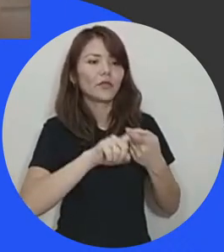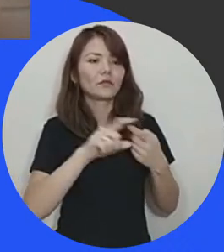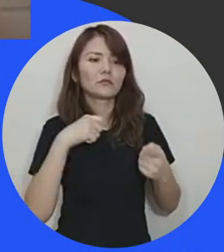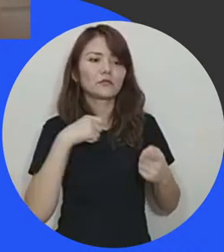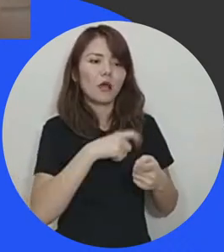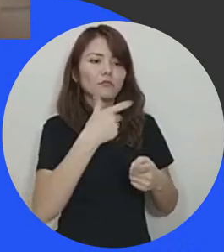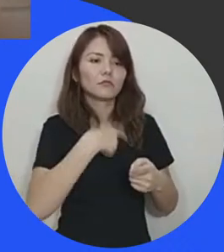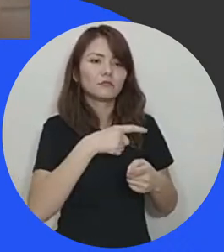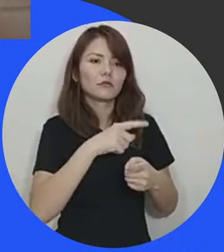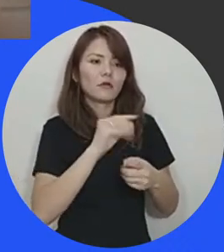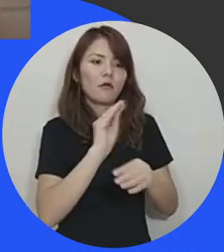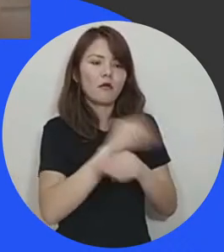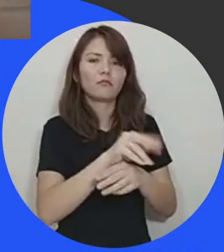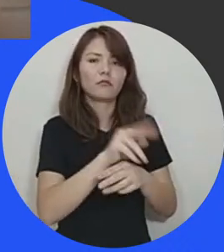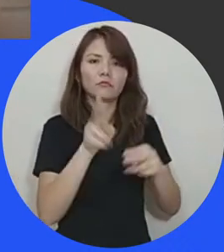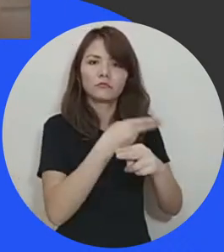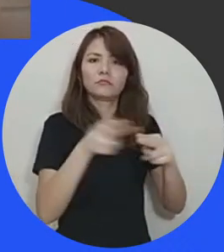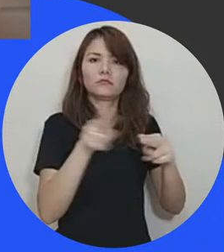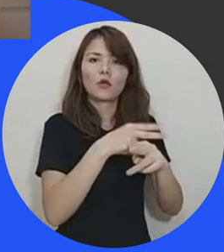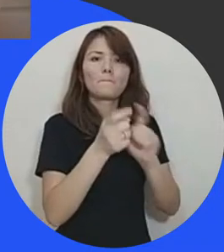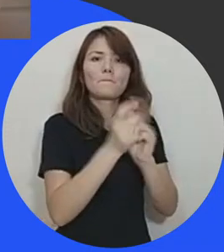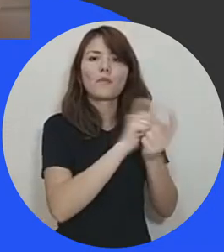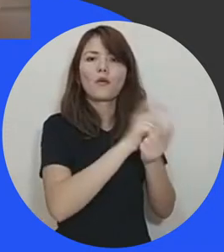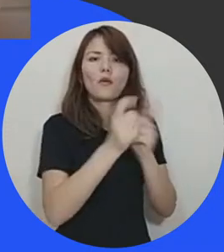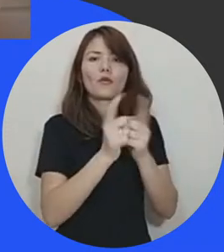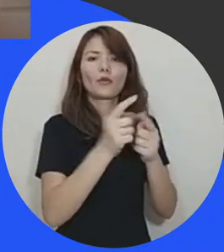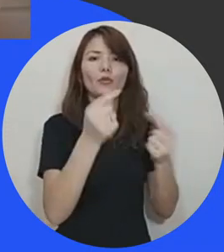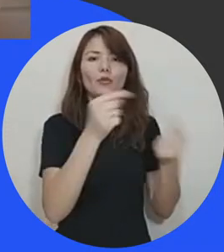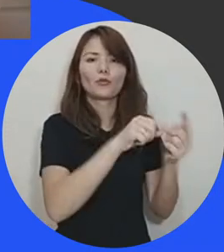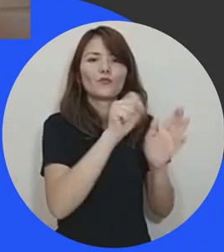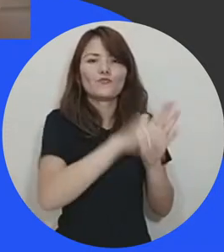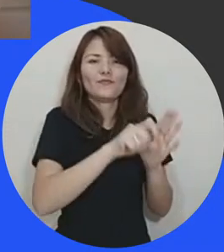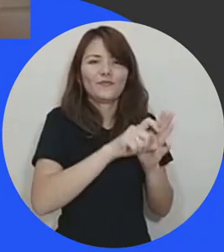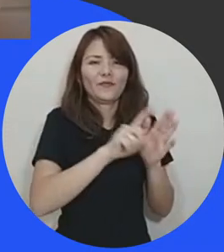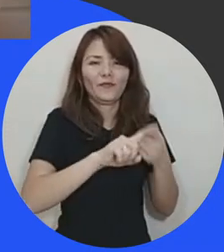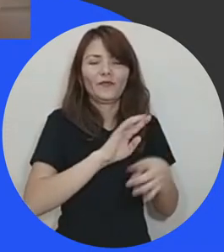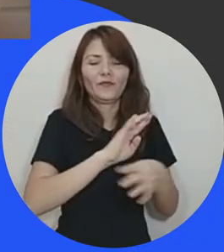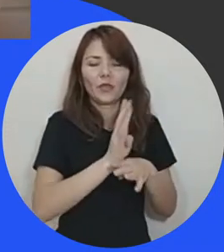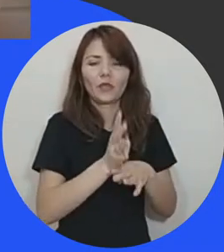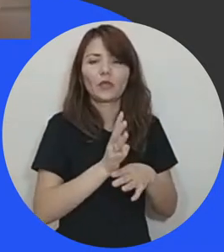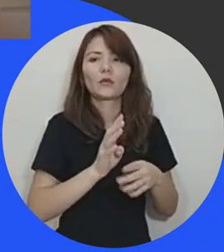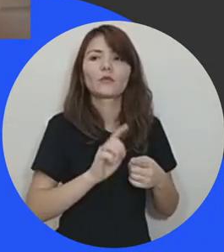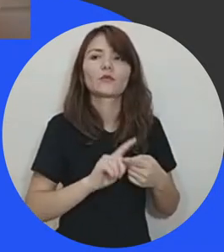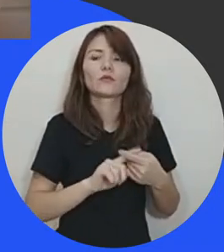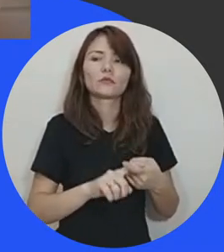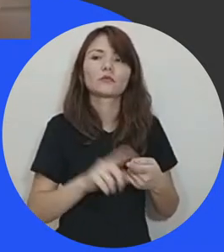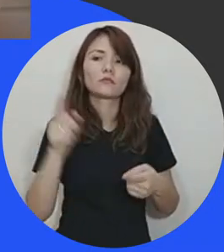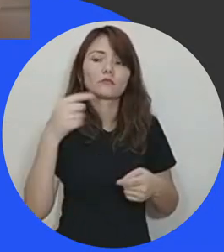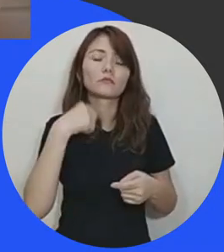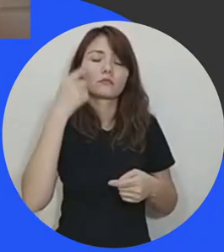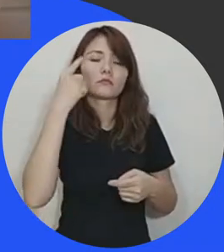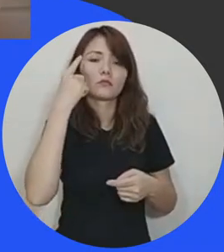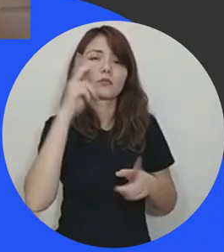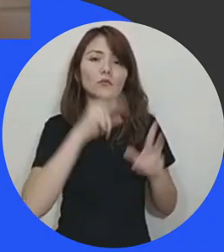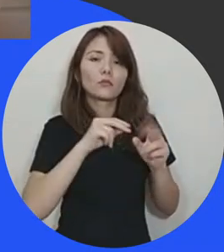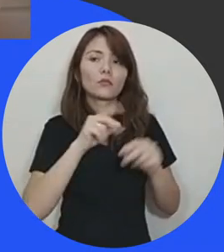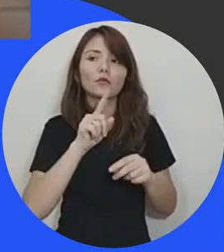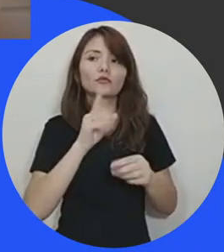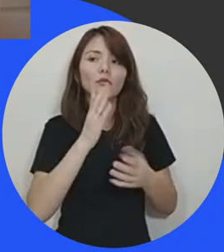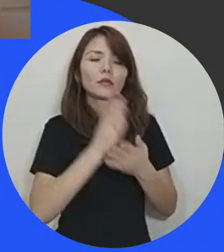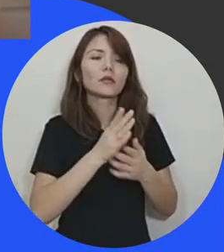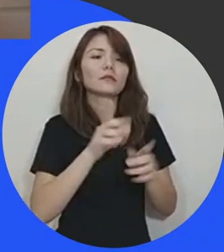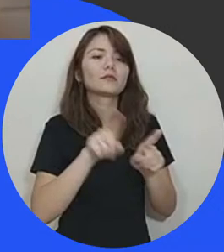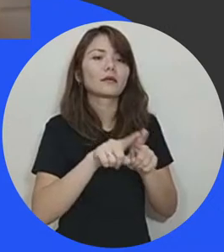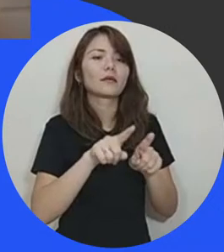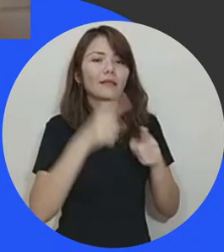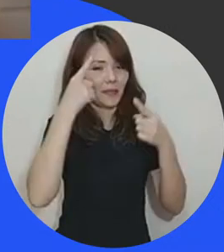think necessarily fighting itself, although I do believe there are vaccines that use CRISPR-Cas9 technologies. They've been built using CRISPR-Cas9. So